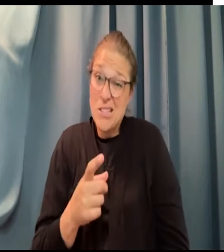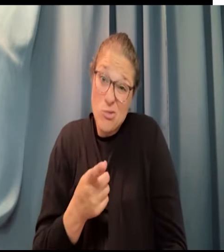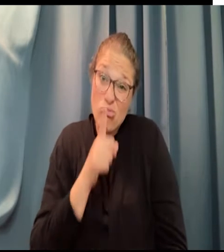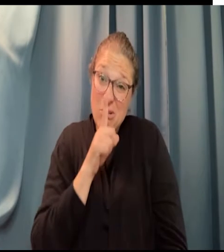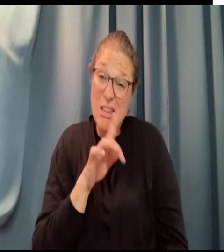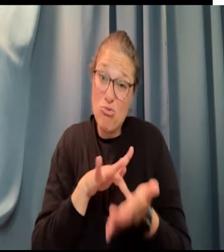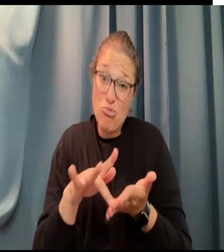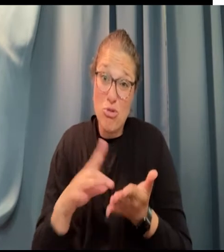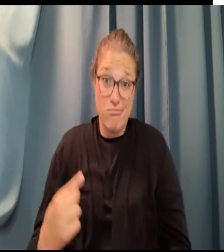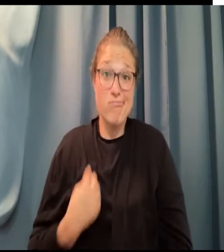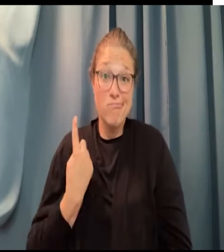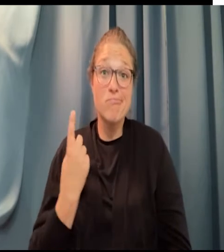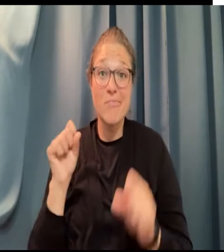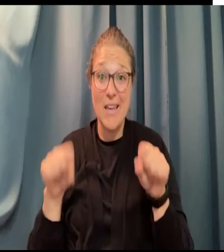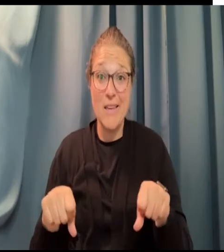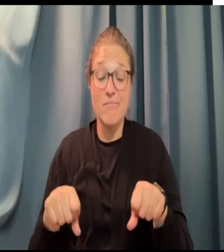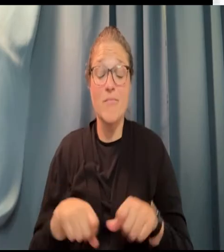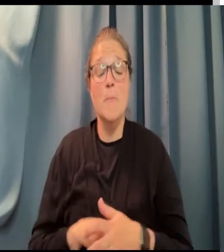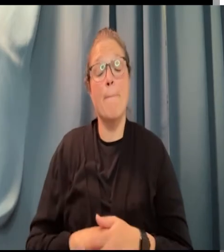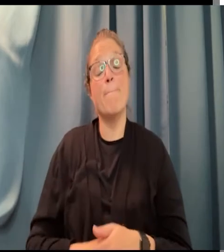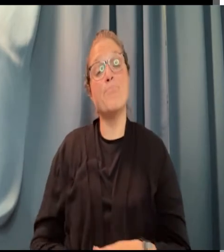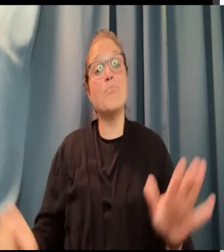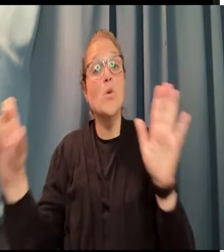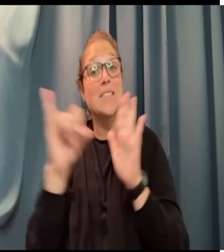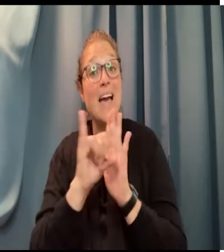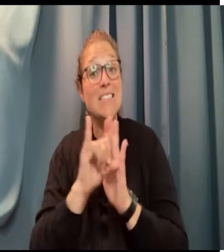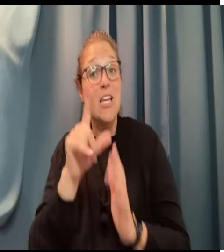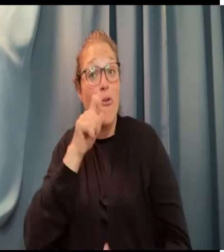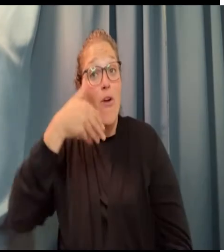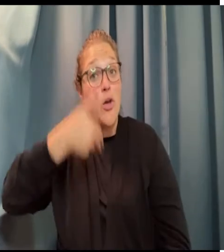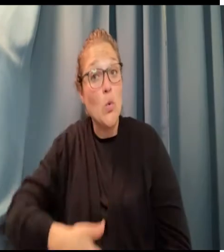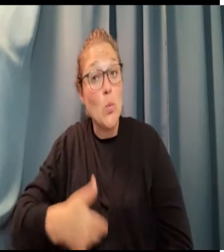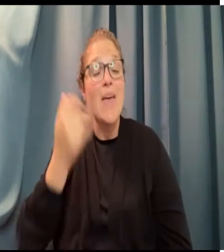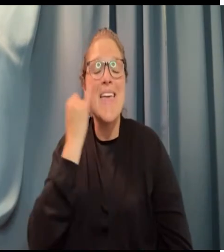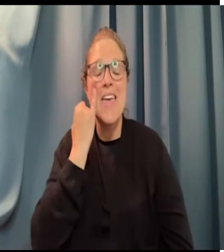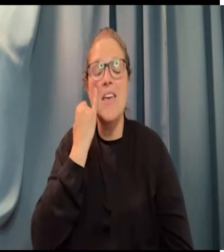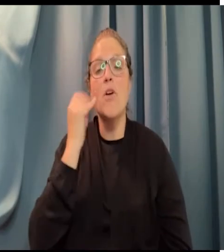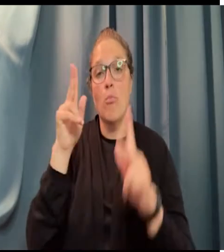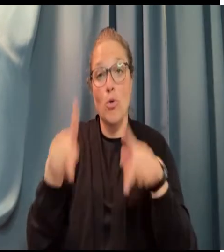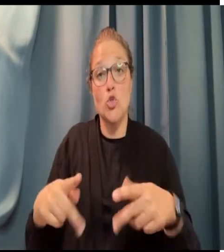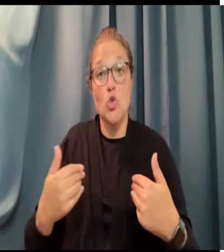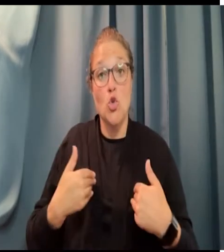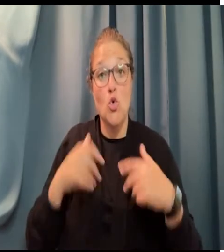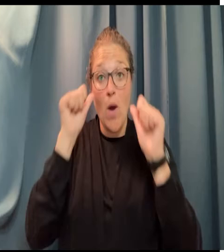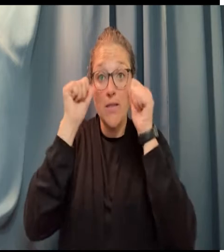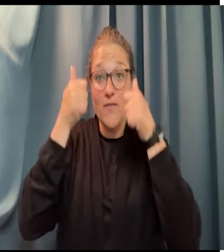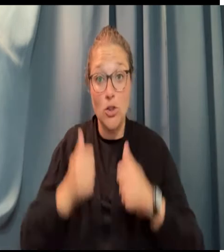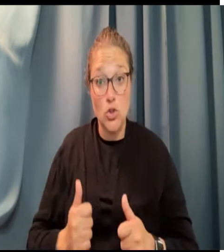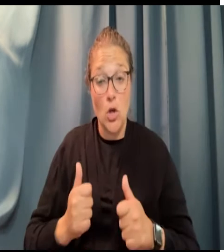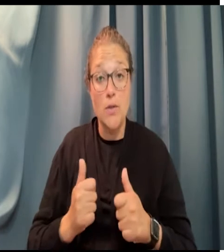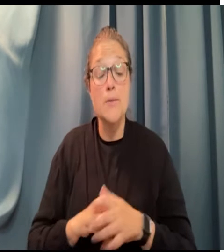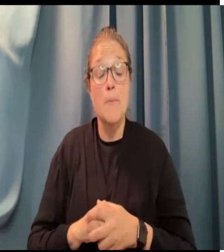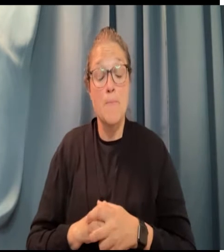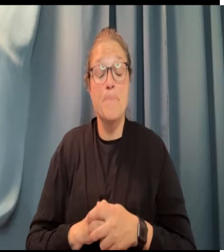even worse, ignored you entirely? Always identify yourself when you have a customer who has low vision or